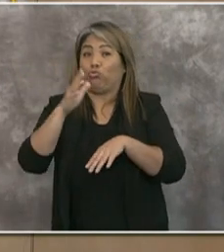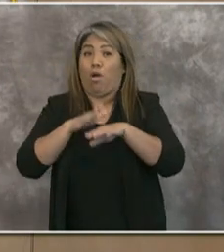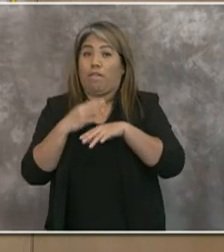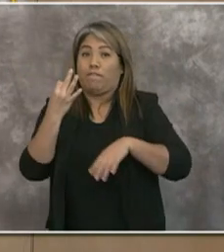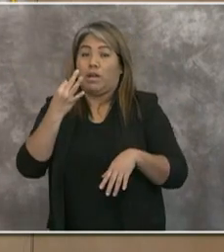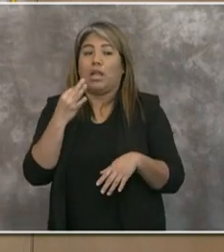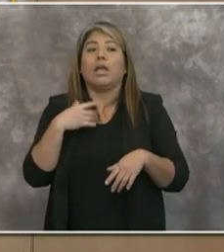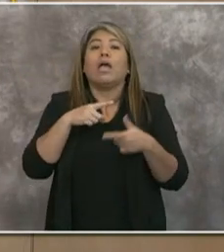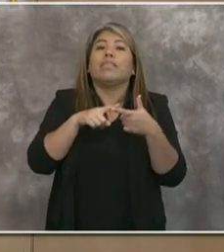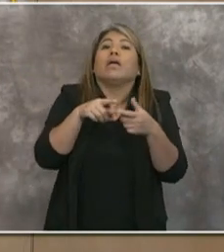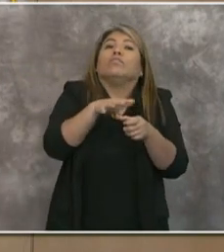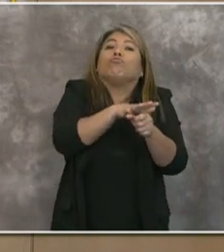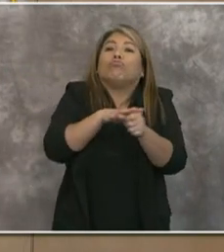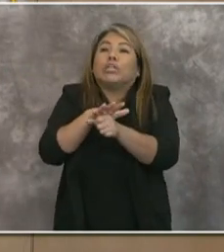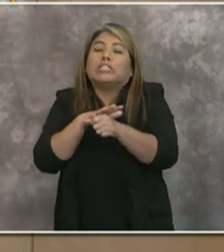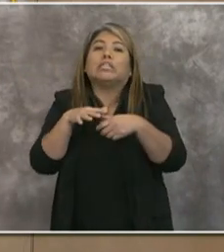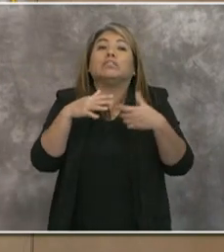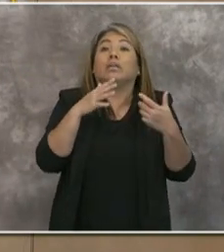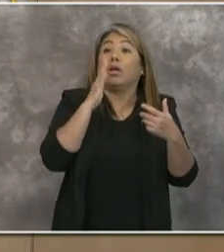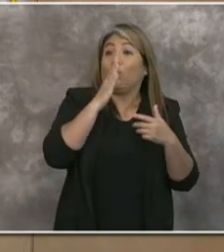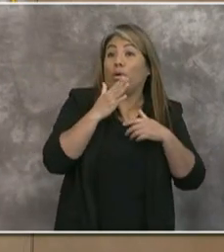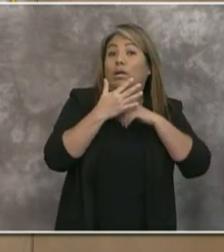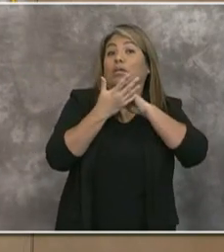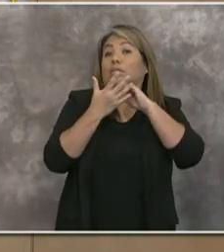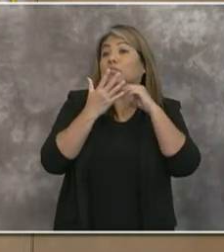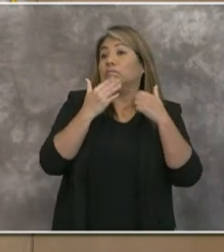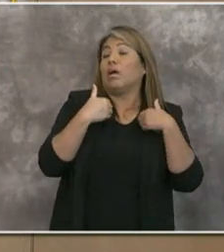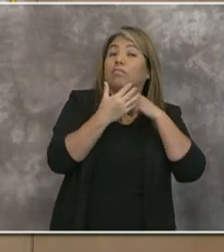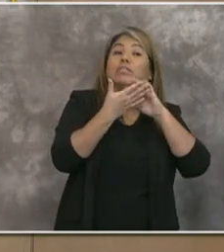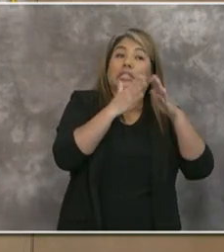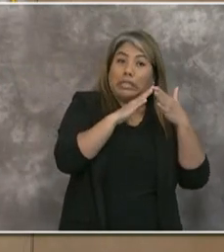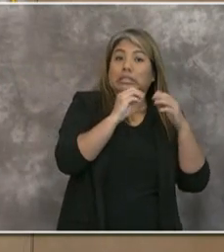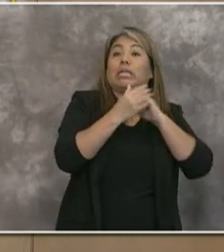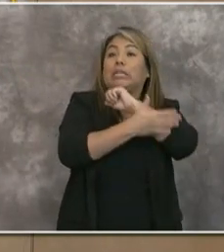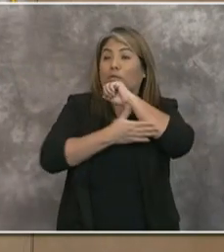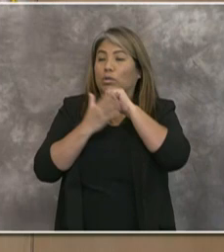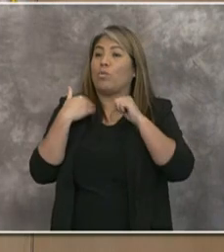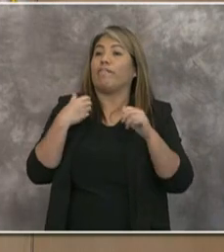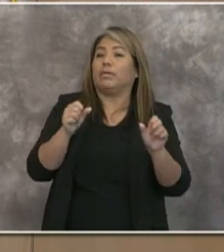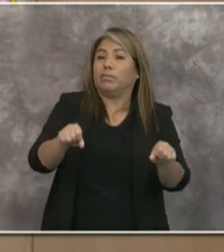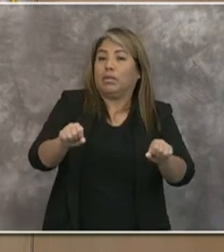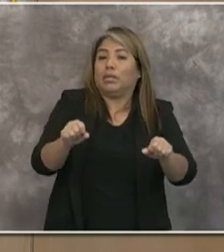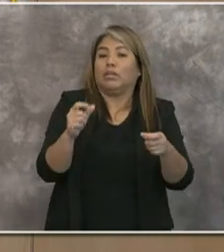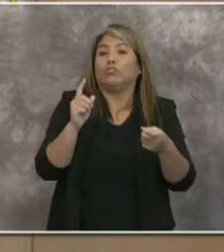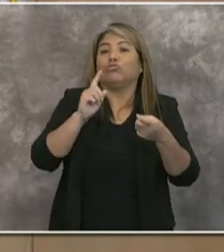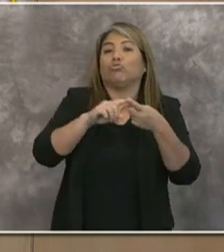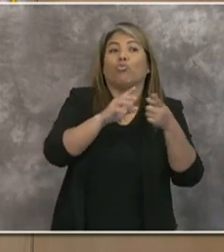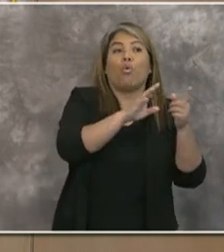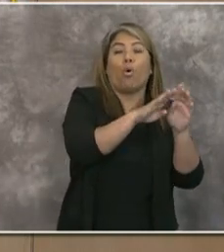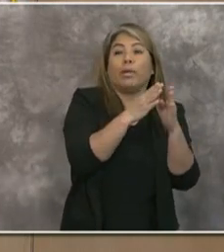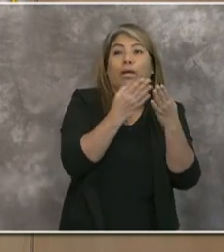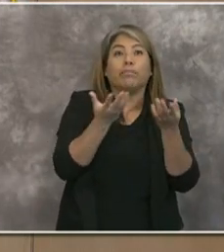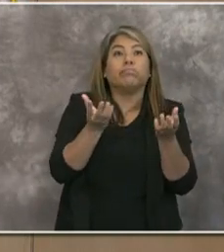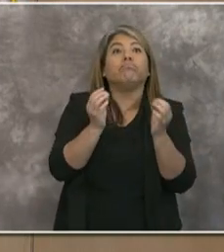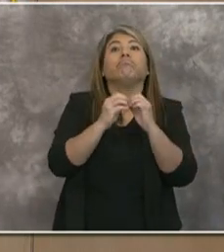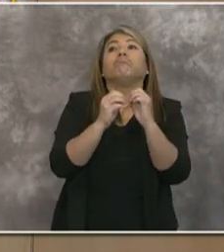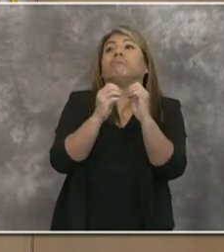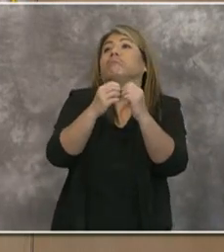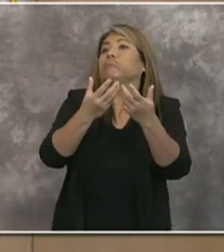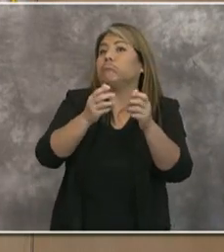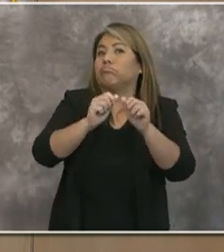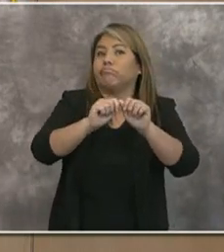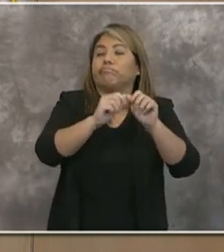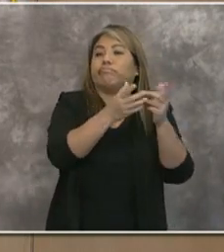regions counties and cities will have the capability to open up further if